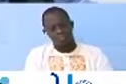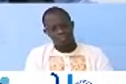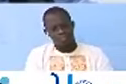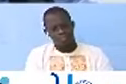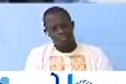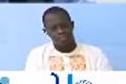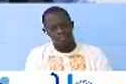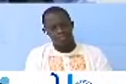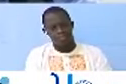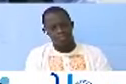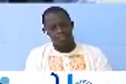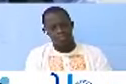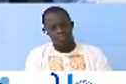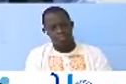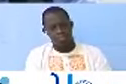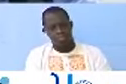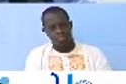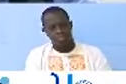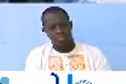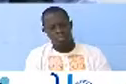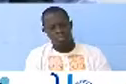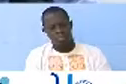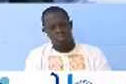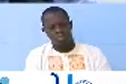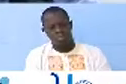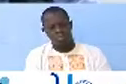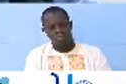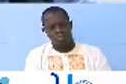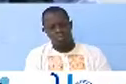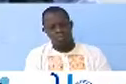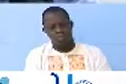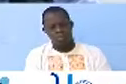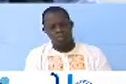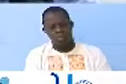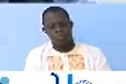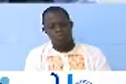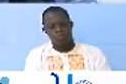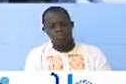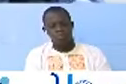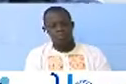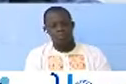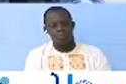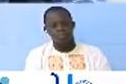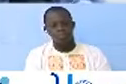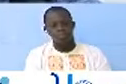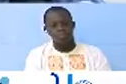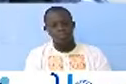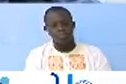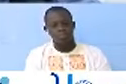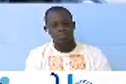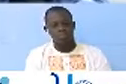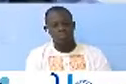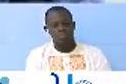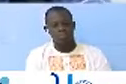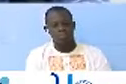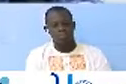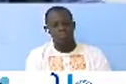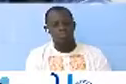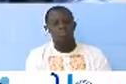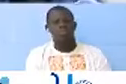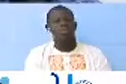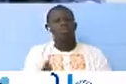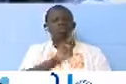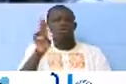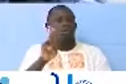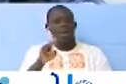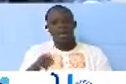ida bula do ku bunda do la meme an ko NIA je ika ikete ida bula ida do ku kono ba. Omo kan la do kuti. No, that's not part